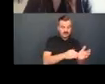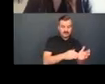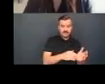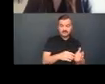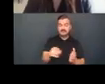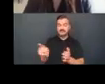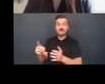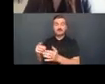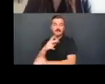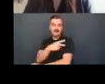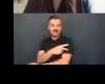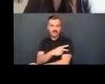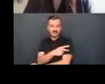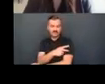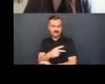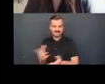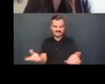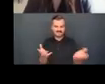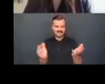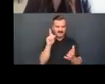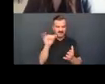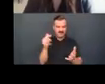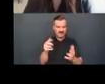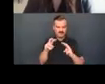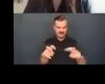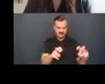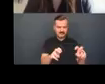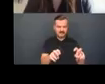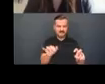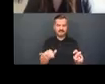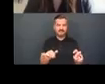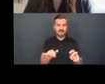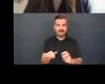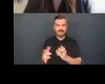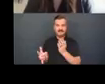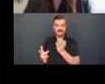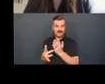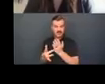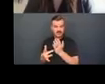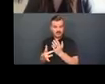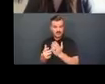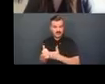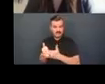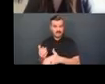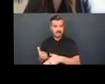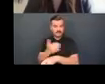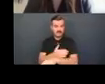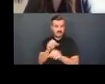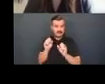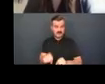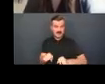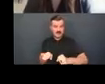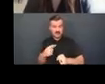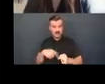within telemedicine. This line of critique asks whether the technological mediation makes possible the kind of insight,